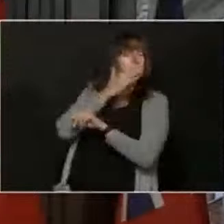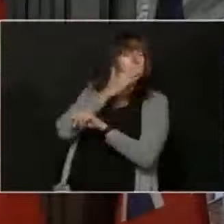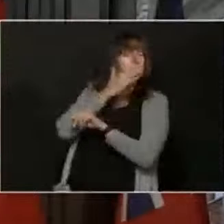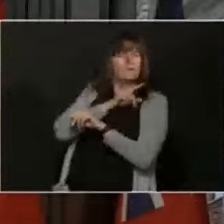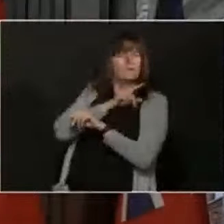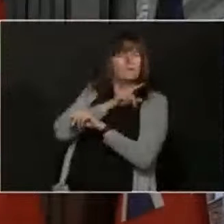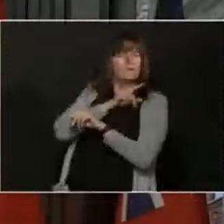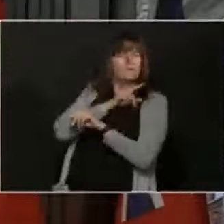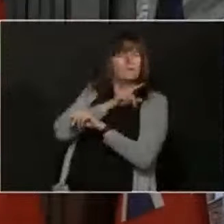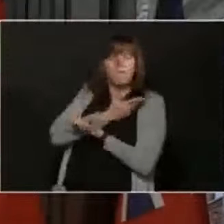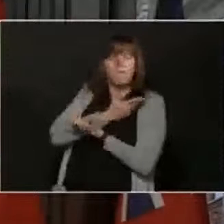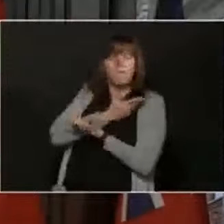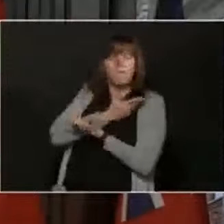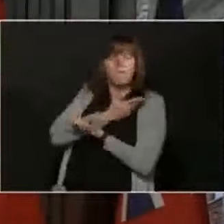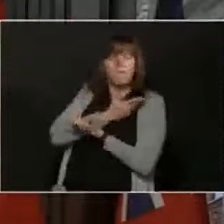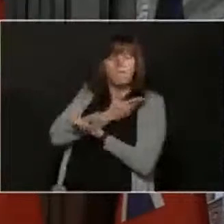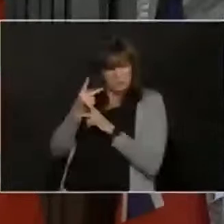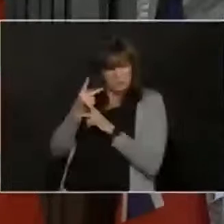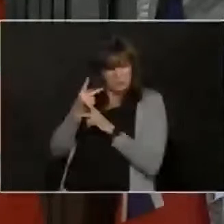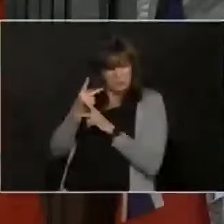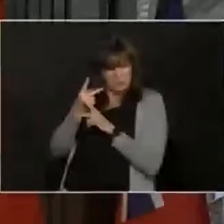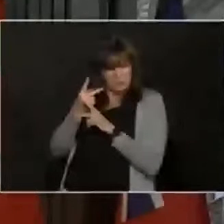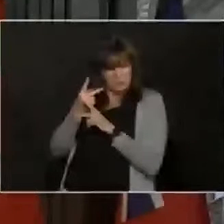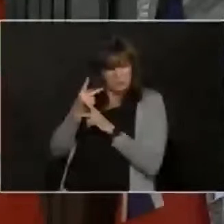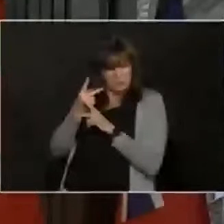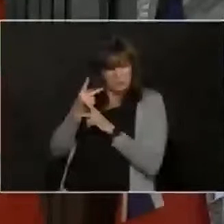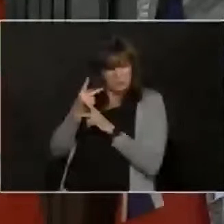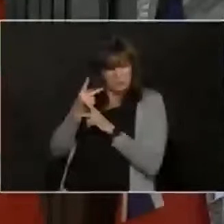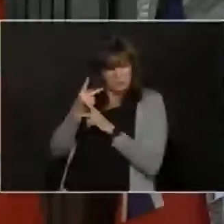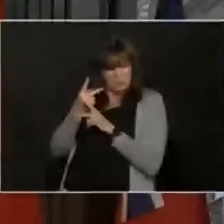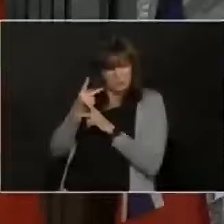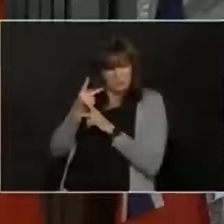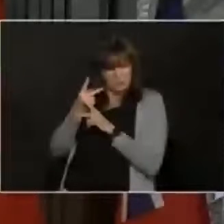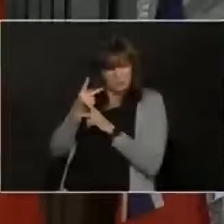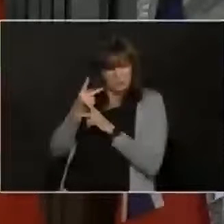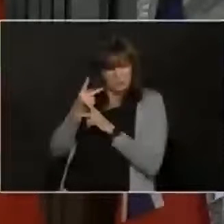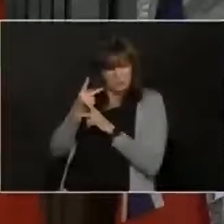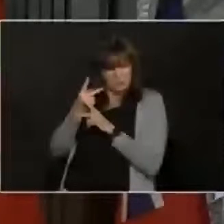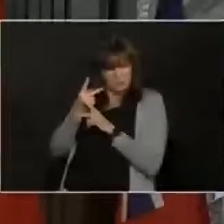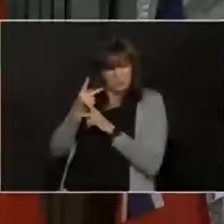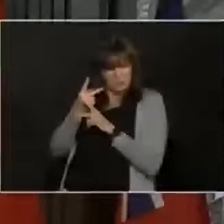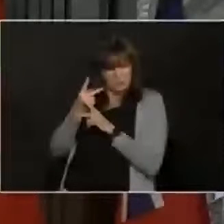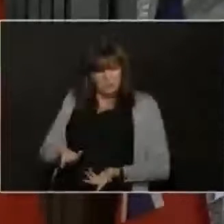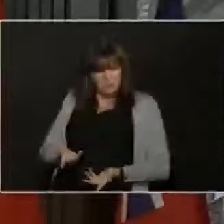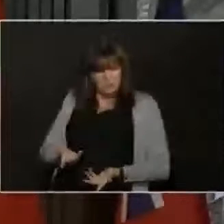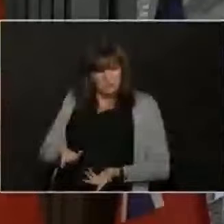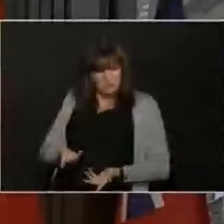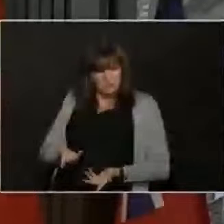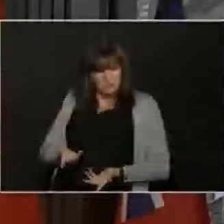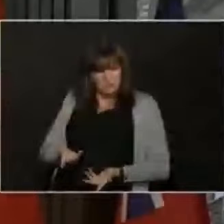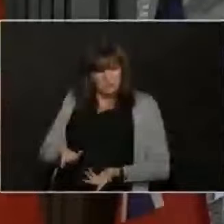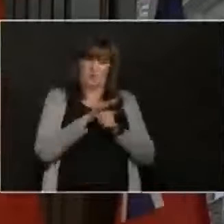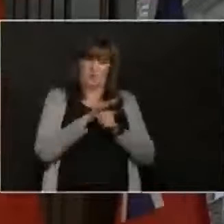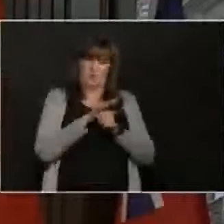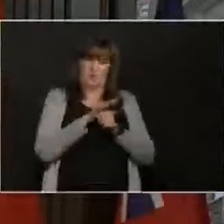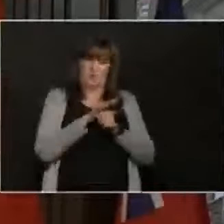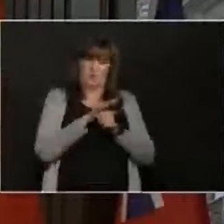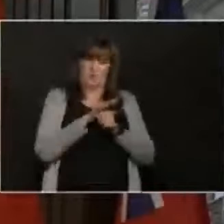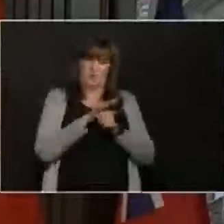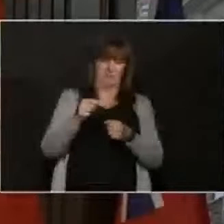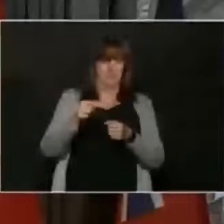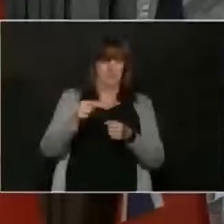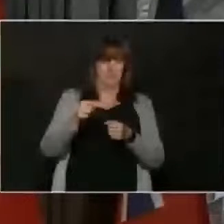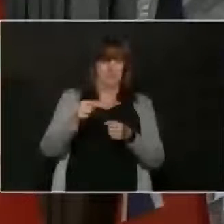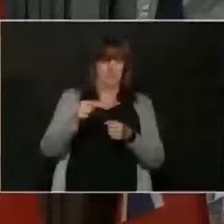shown, using Ontario data, the impact of COVID-19 is far greater than diseases like flu or anything else that it's regularly compared